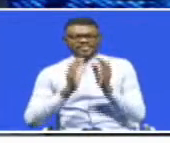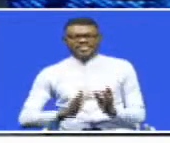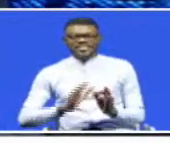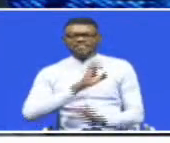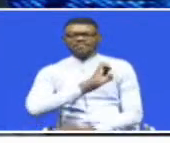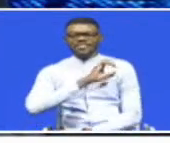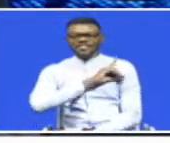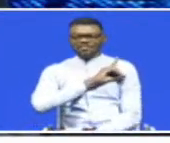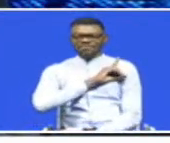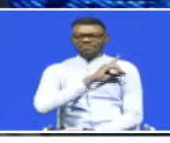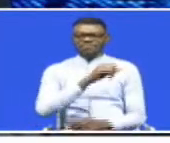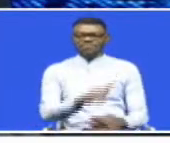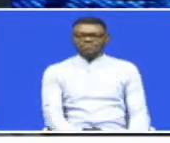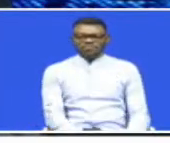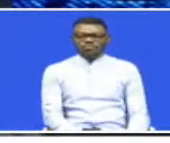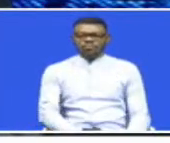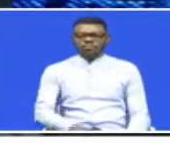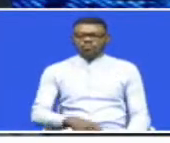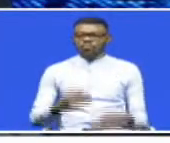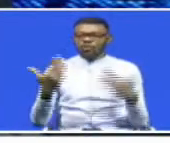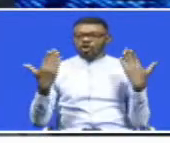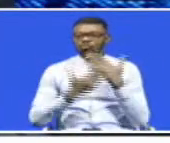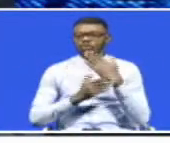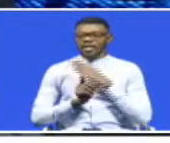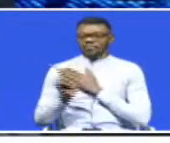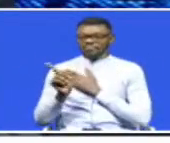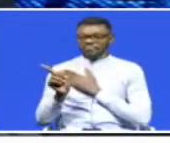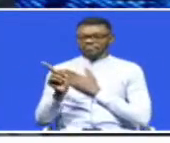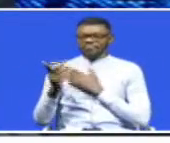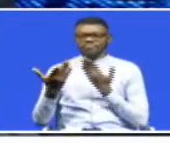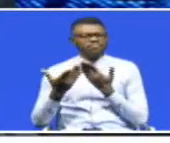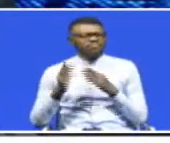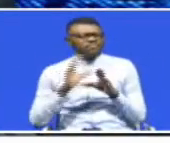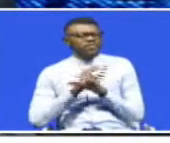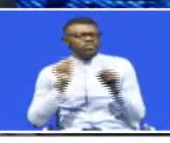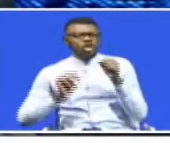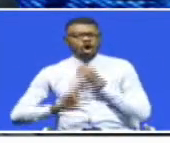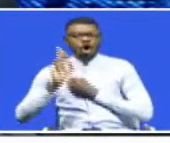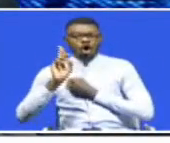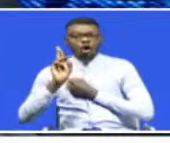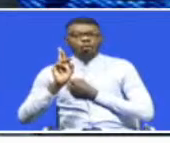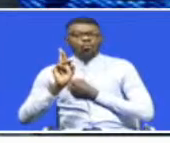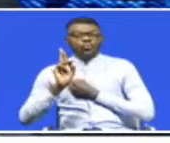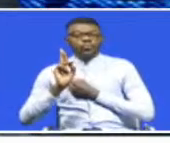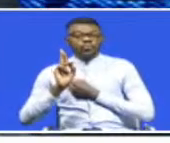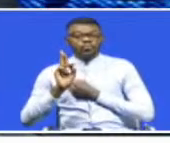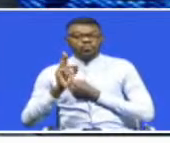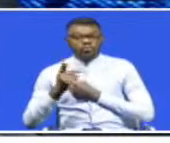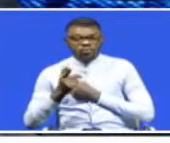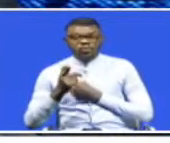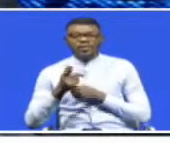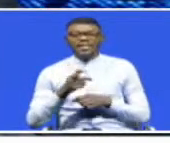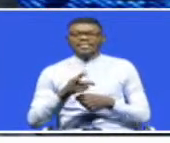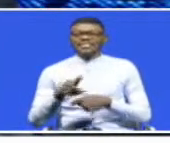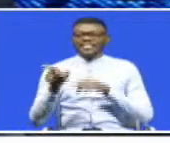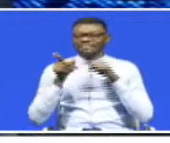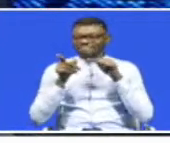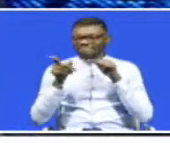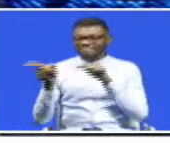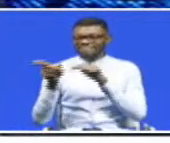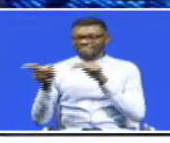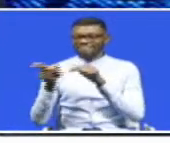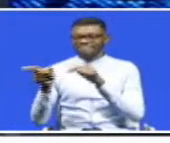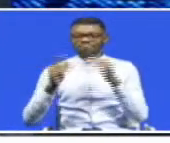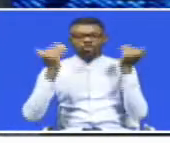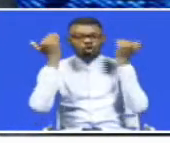is Damien Evans. Now, tonight, President Uhuru Kenyatta has once again made a stinging criticism of the judiciary